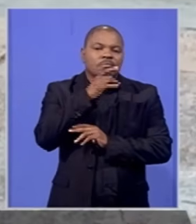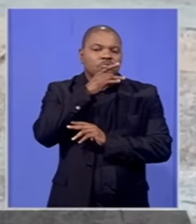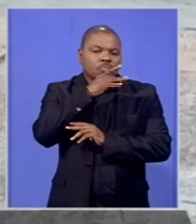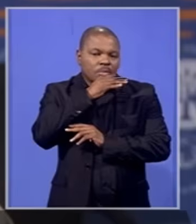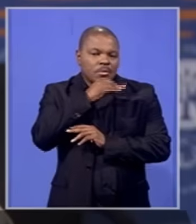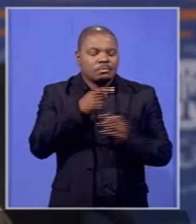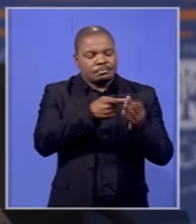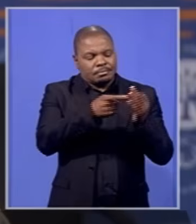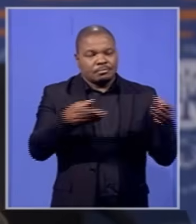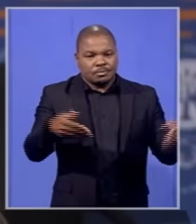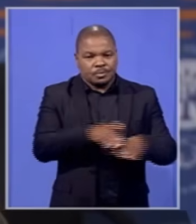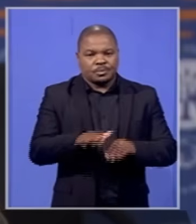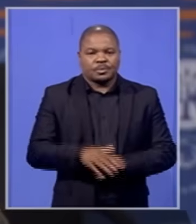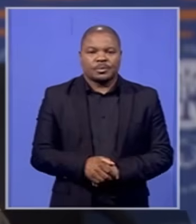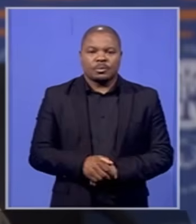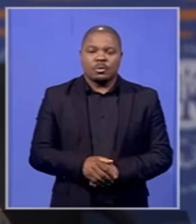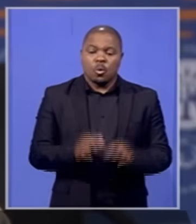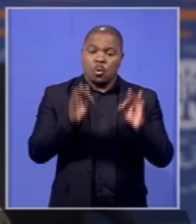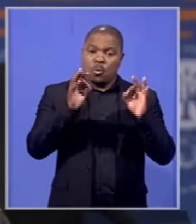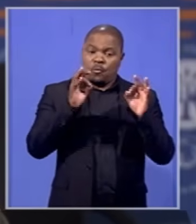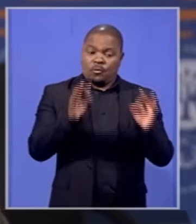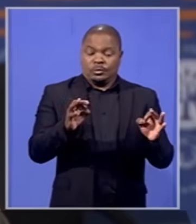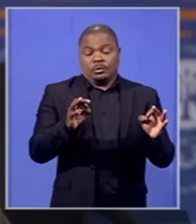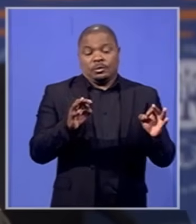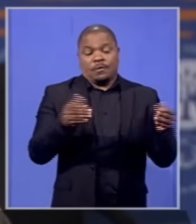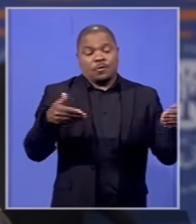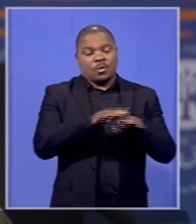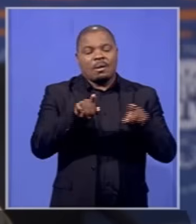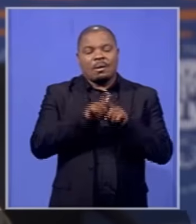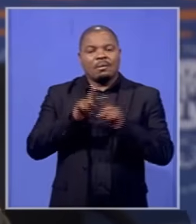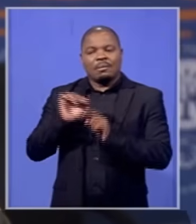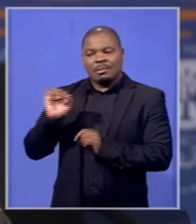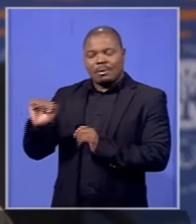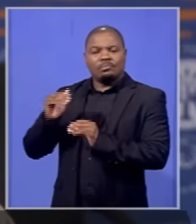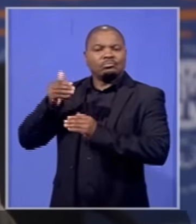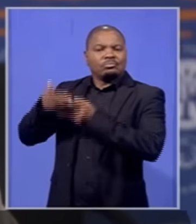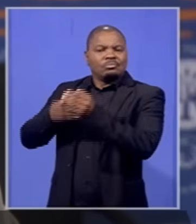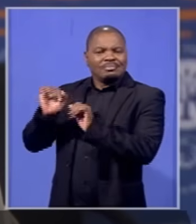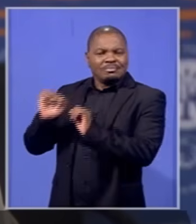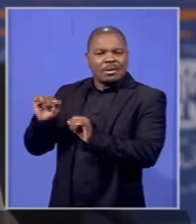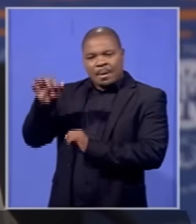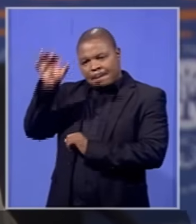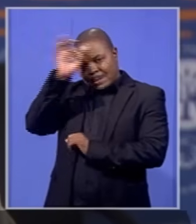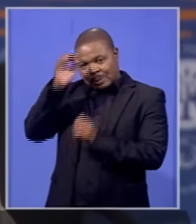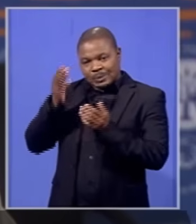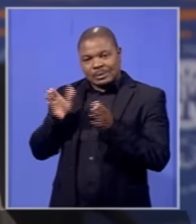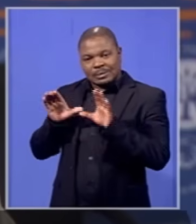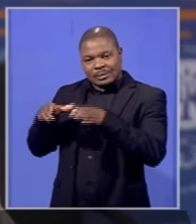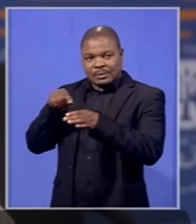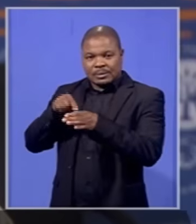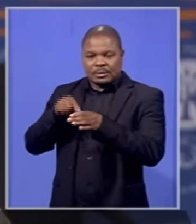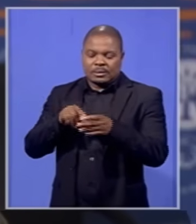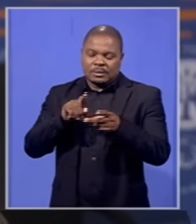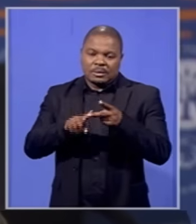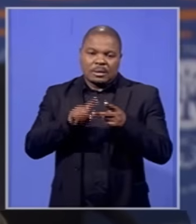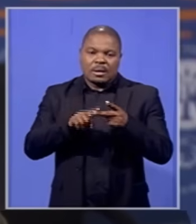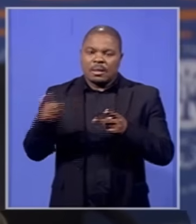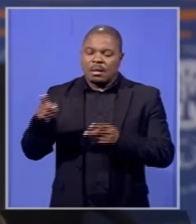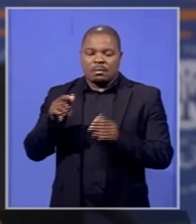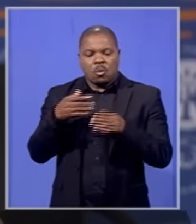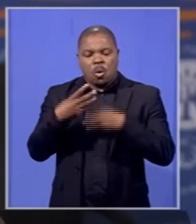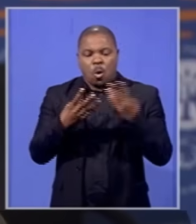matlhatso. The official funeral, it's in terms of South African Police Services protocols that they'll have their colleagues in